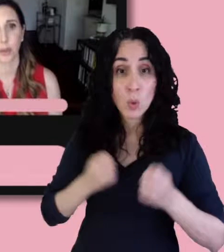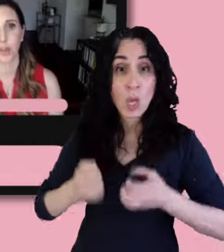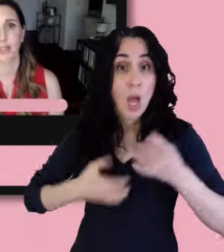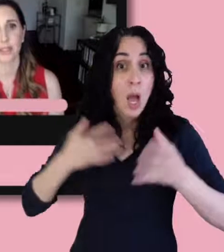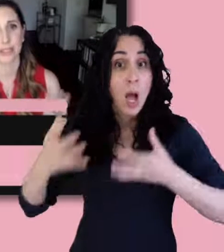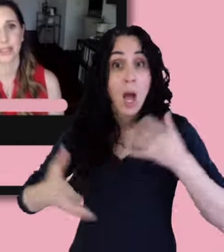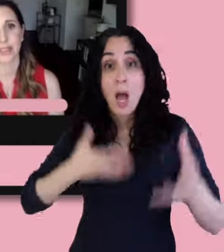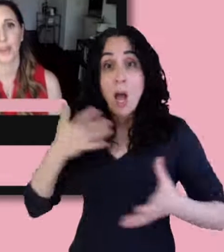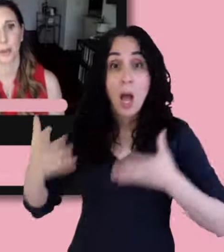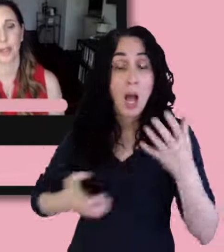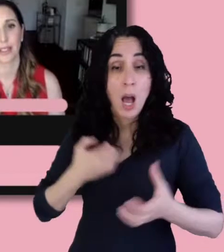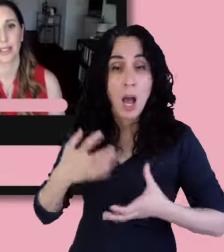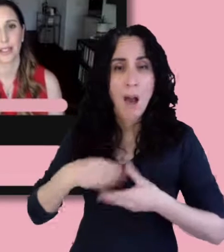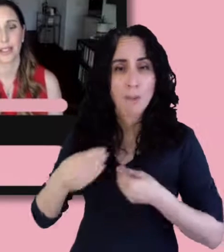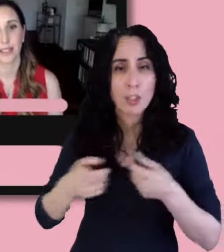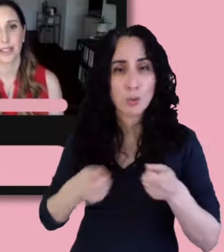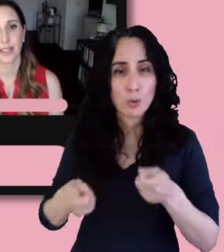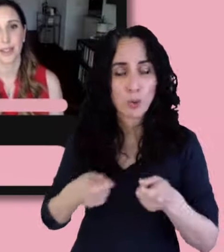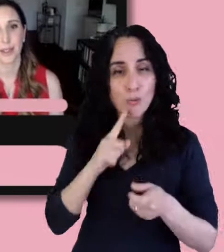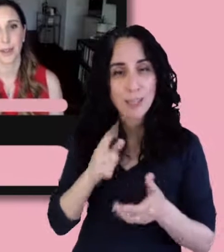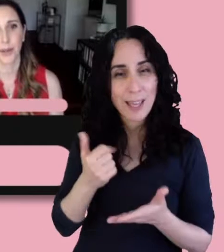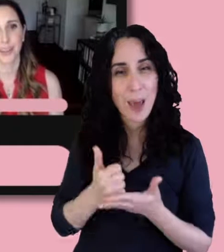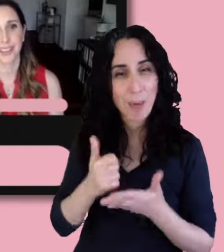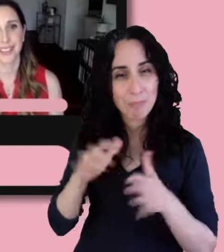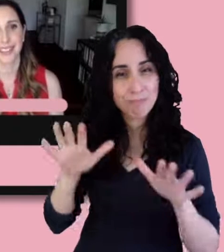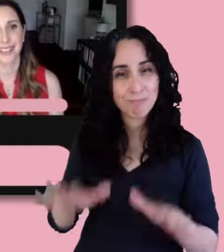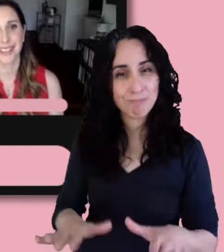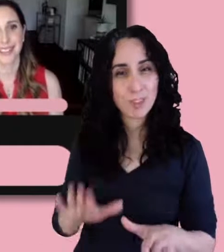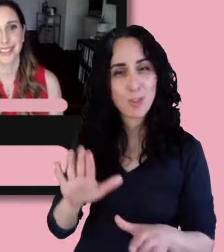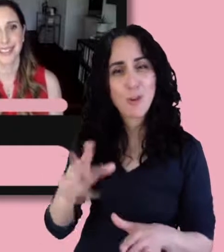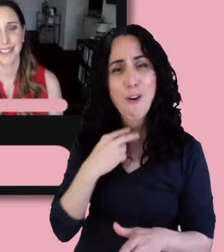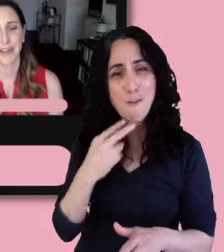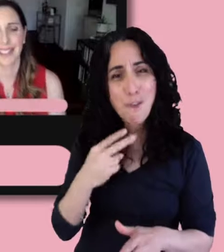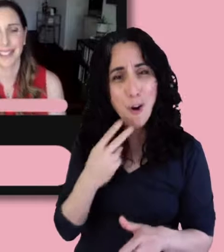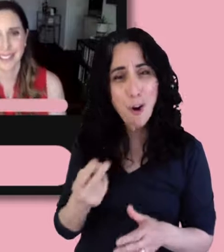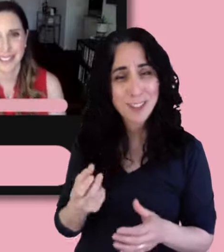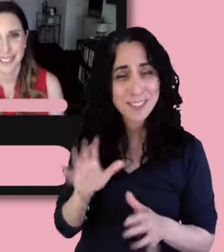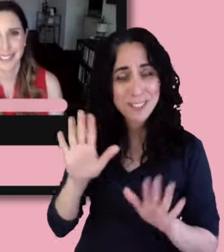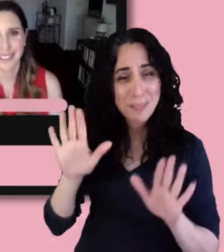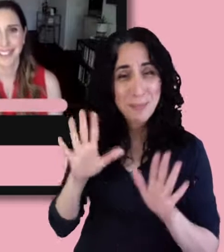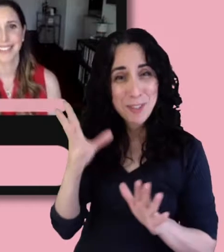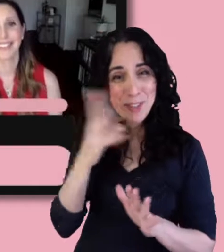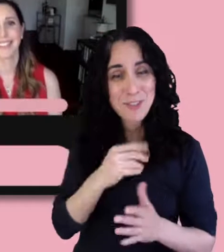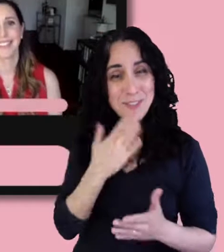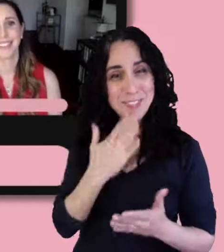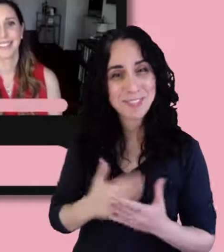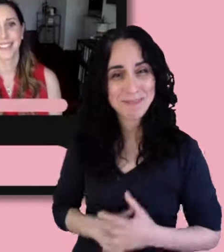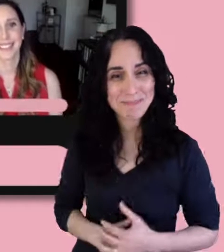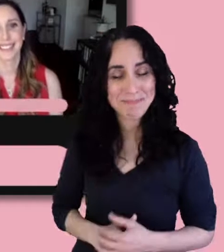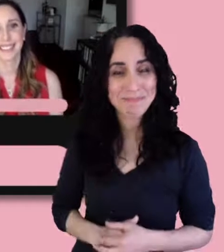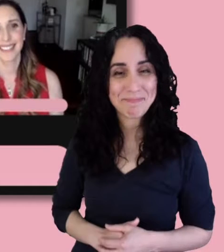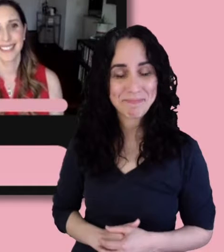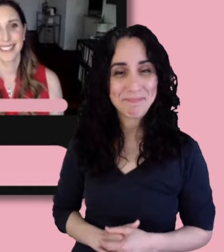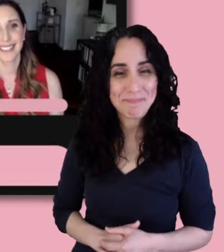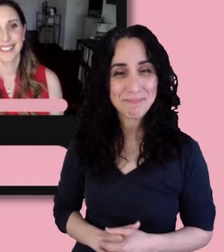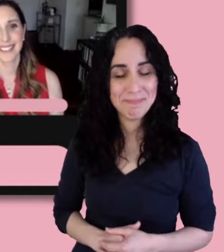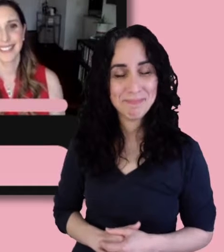control emotions, at least in the moment. Gina, you have a great voice, so thank you so much for sharing that with us. Seriously, you